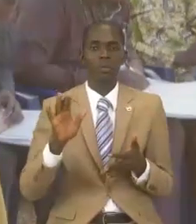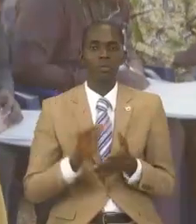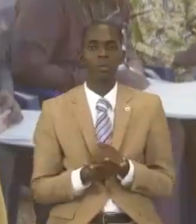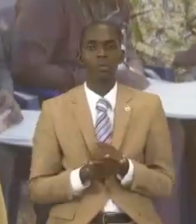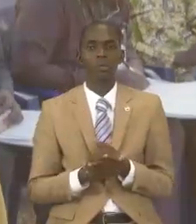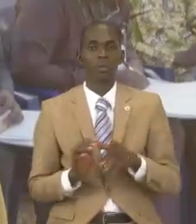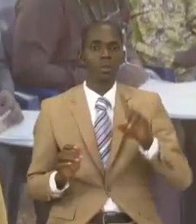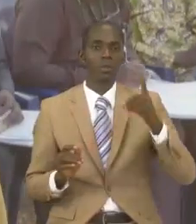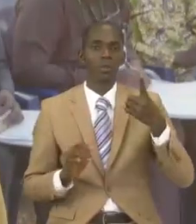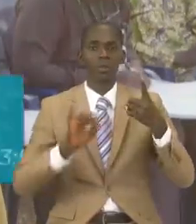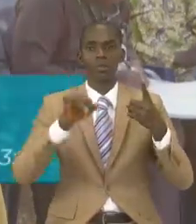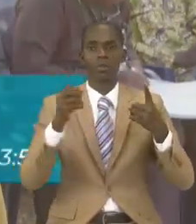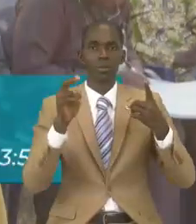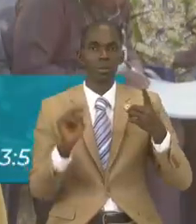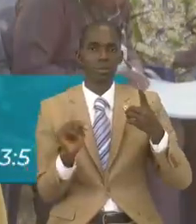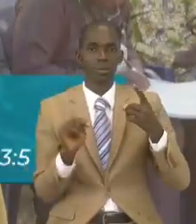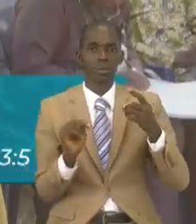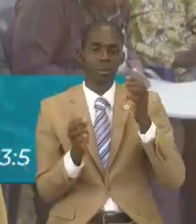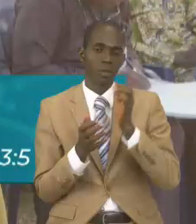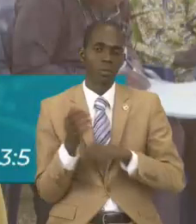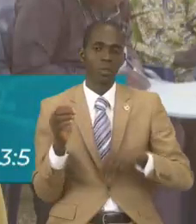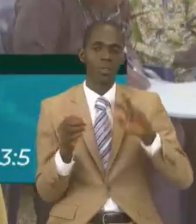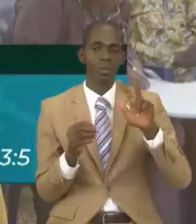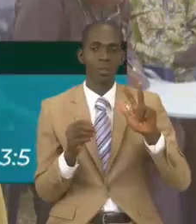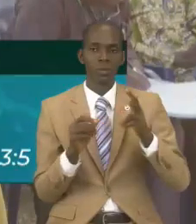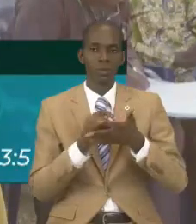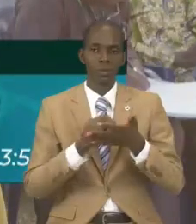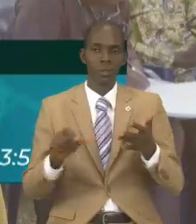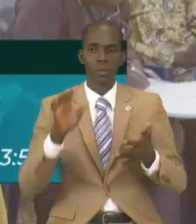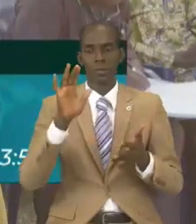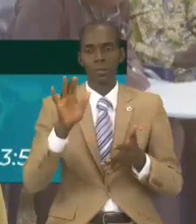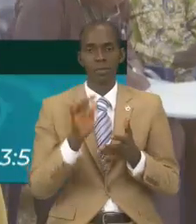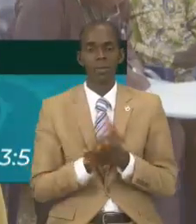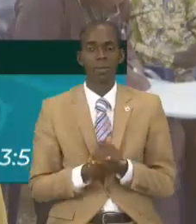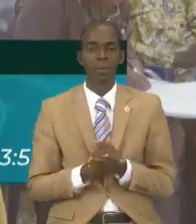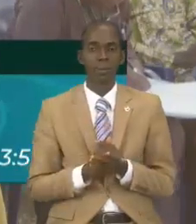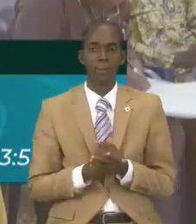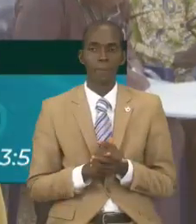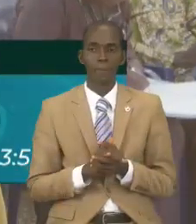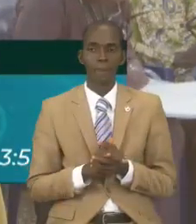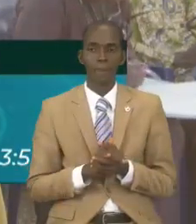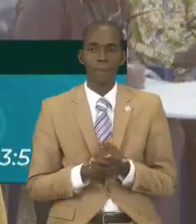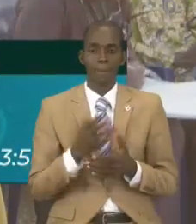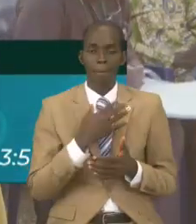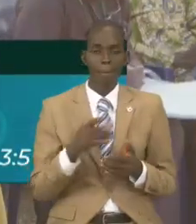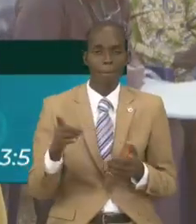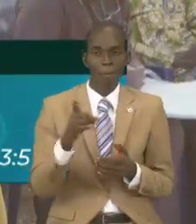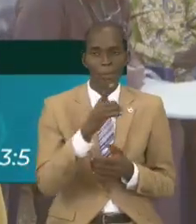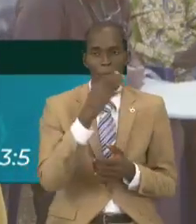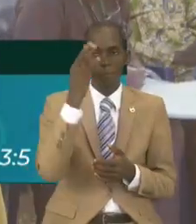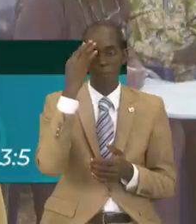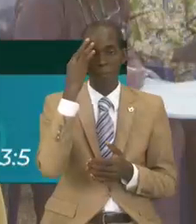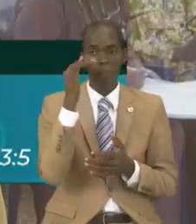1 John chapter 3, verse 5, and ye know that